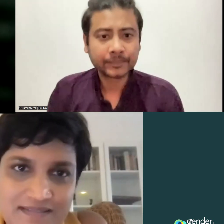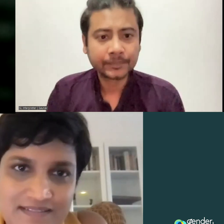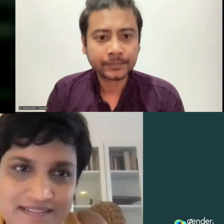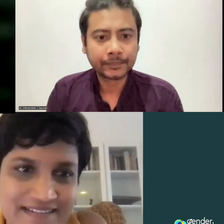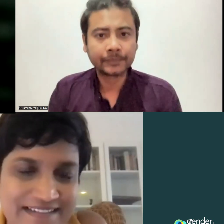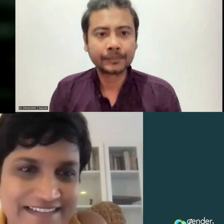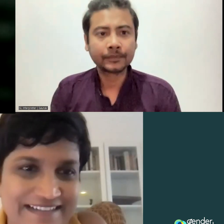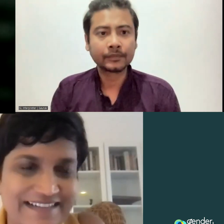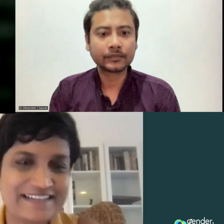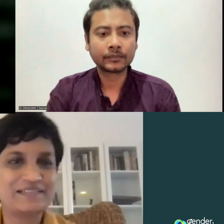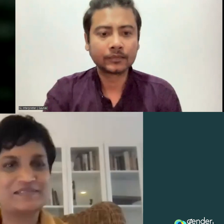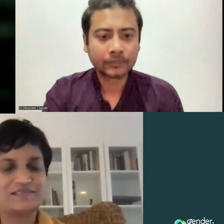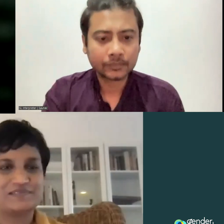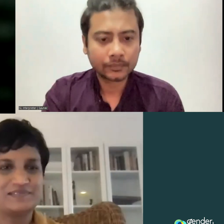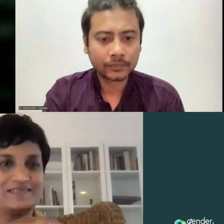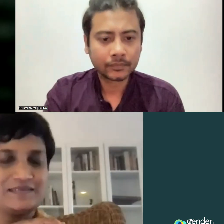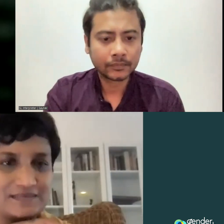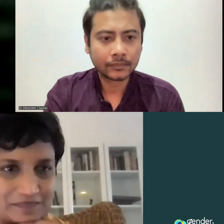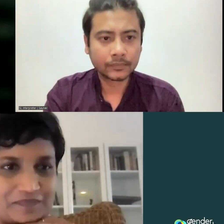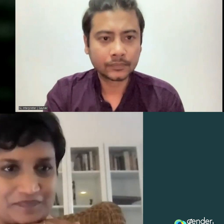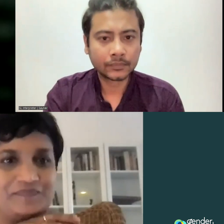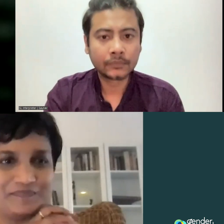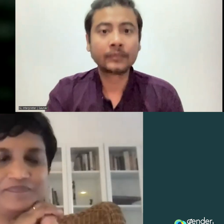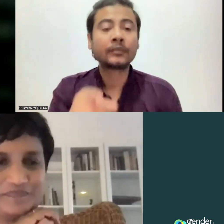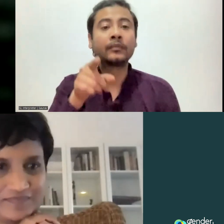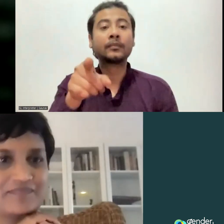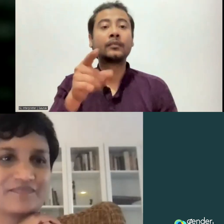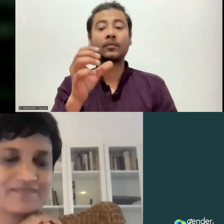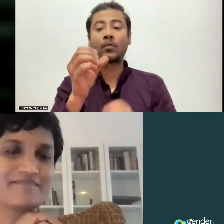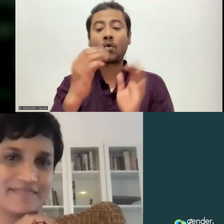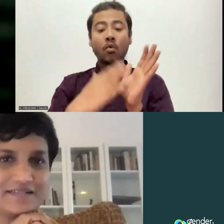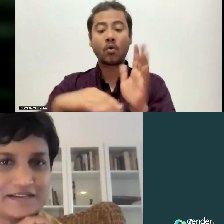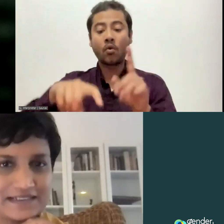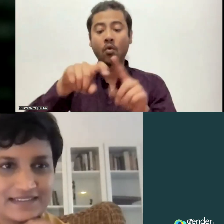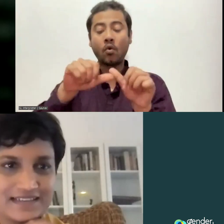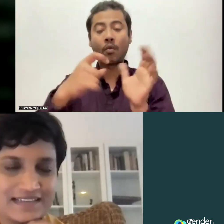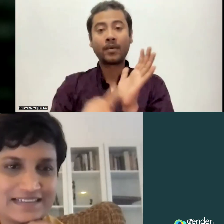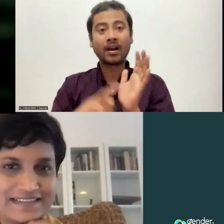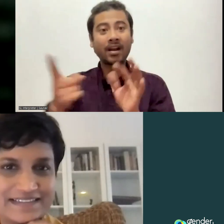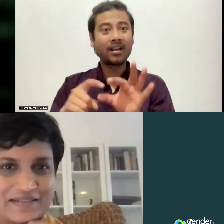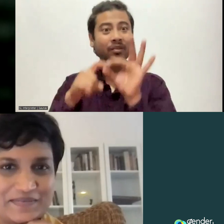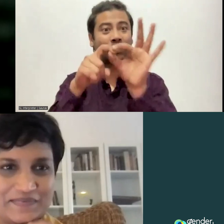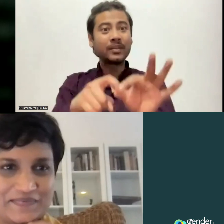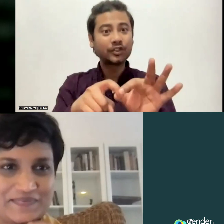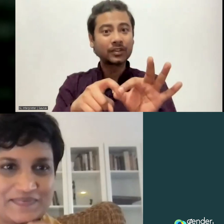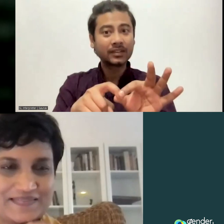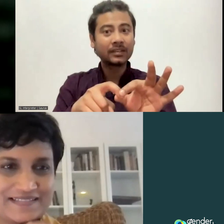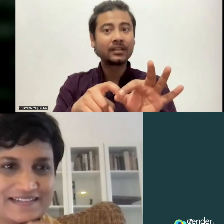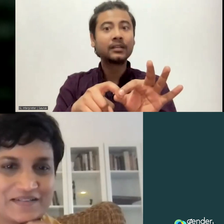And that actually also speaks to Omkar's question in a way about catalysts and intangibles. So if you can maybe take